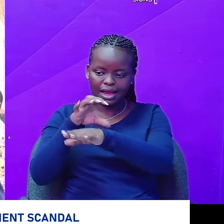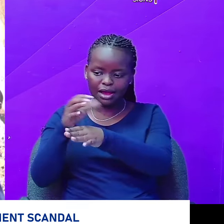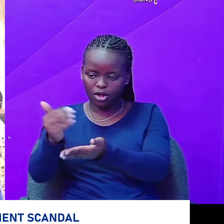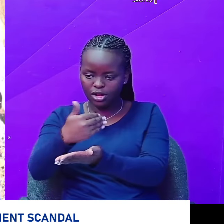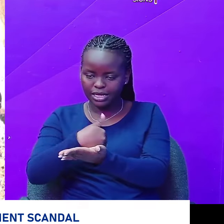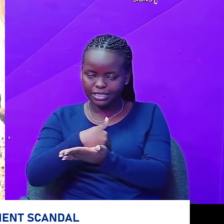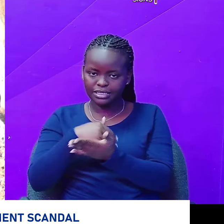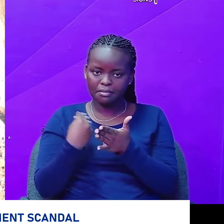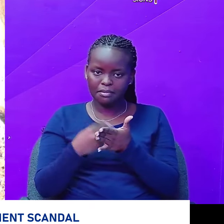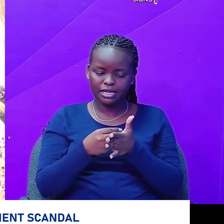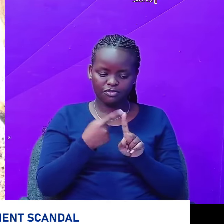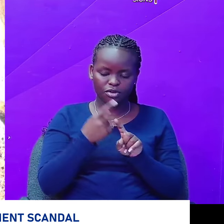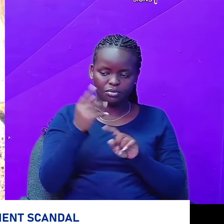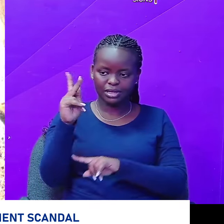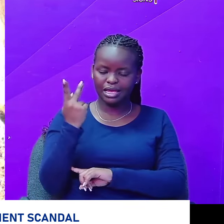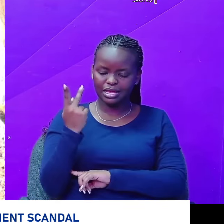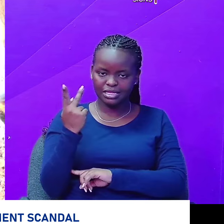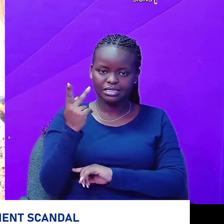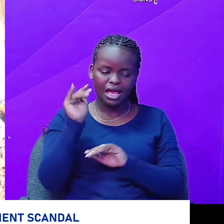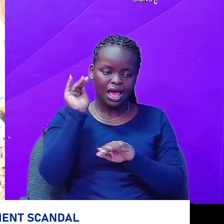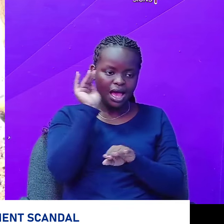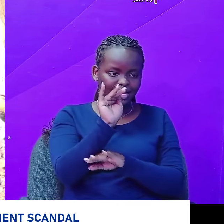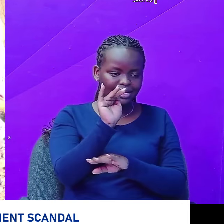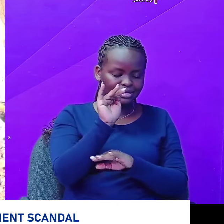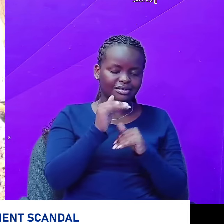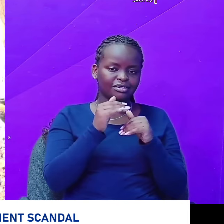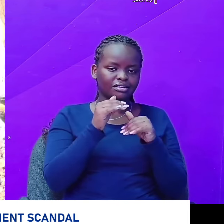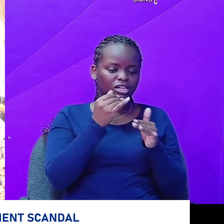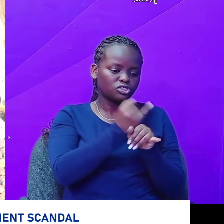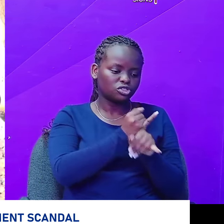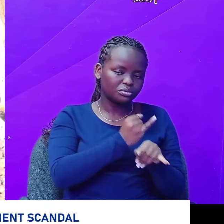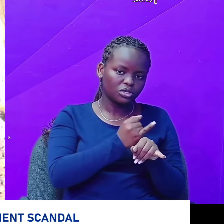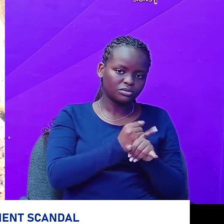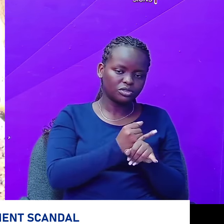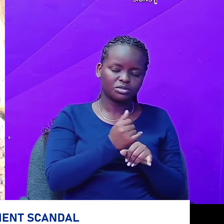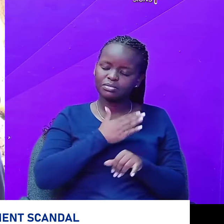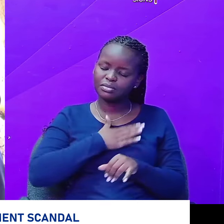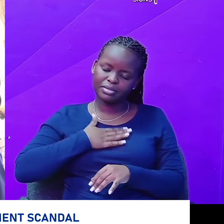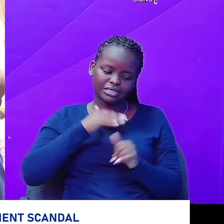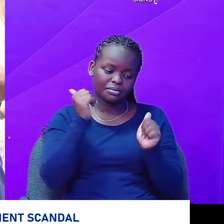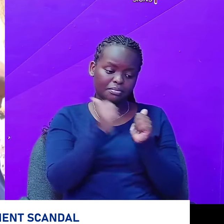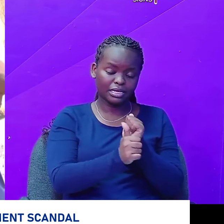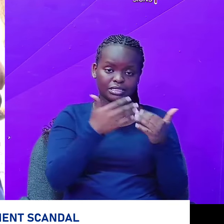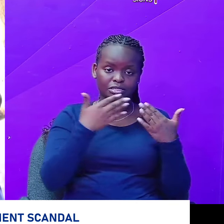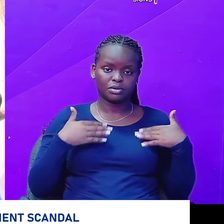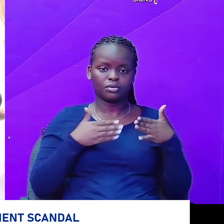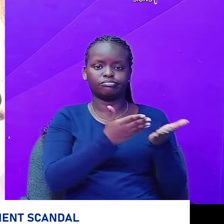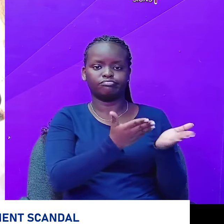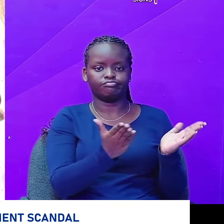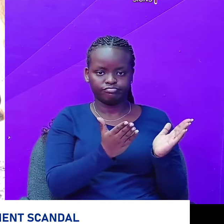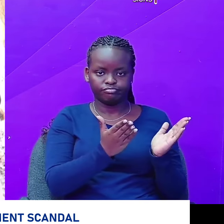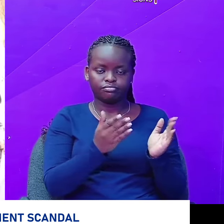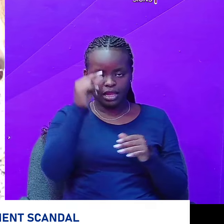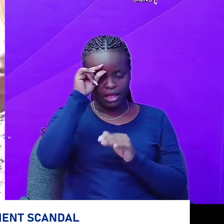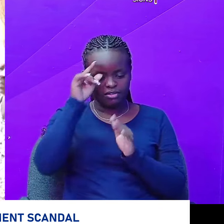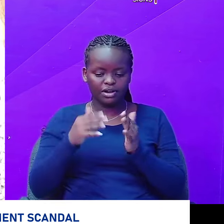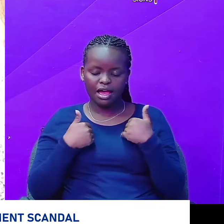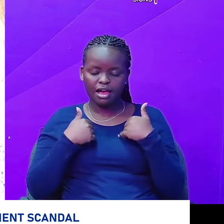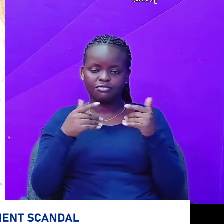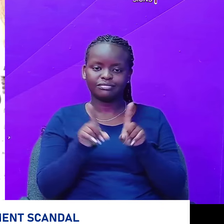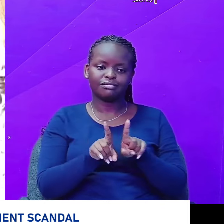Kenyans, promising to give them jobs, please take action on those people. We want to urge the governor to take action. Governor has a lot of powers as